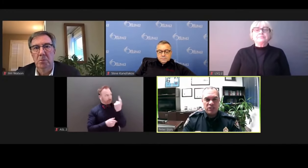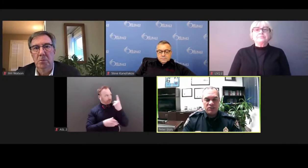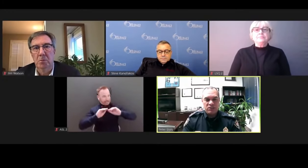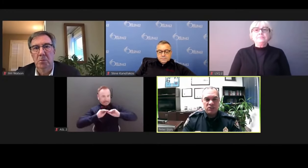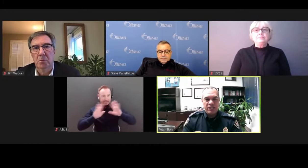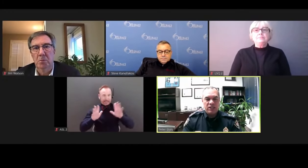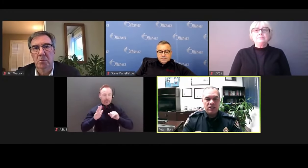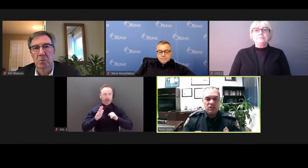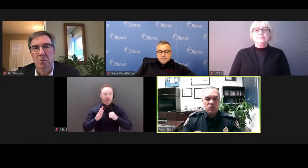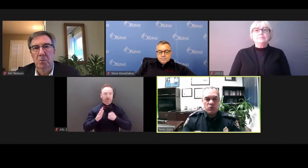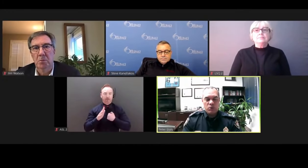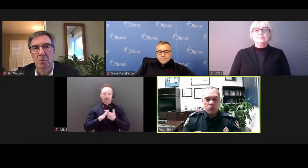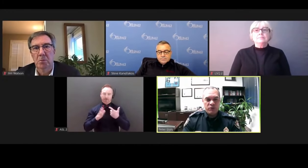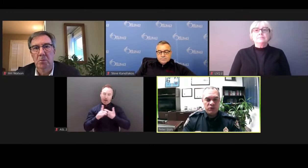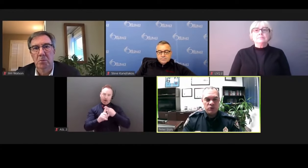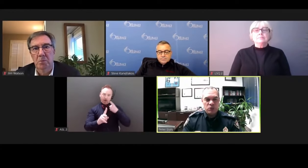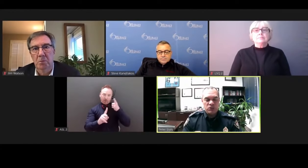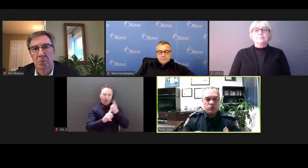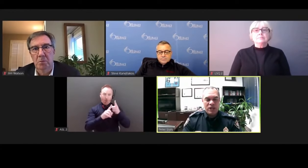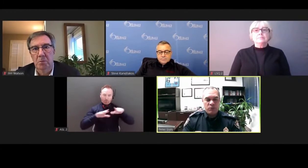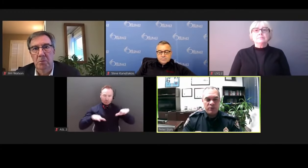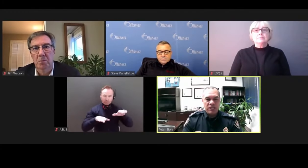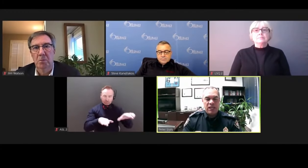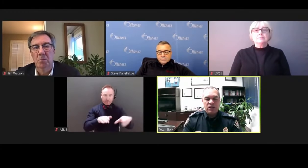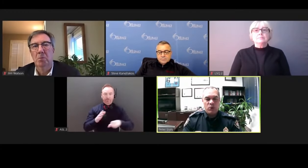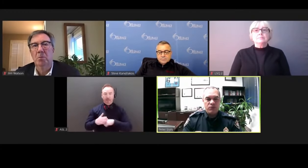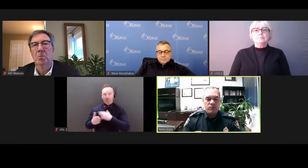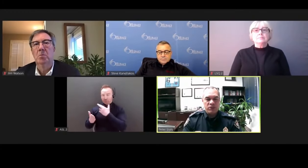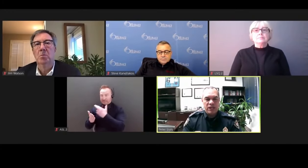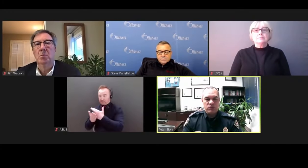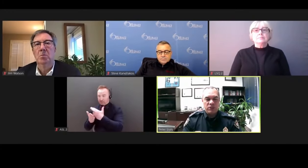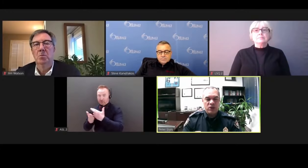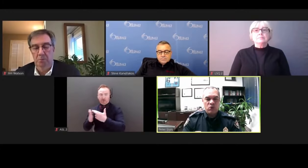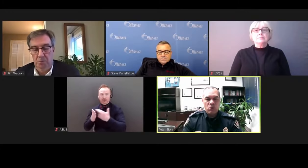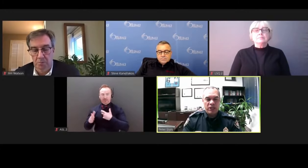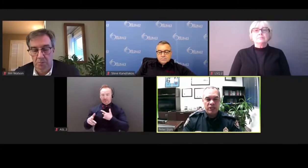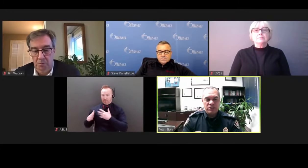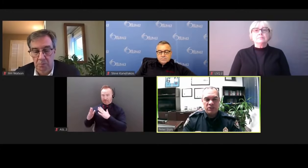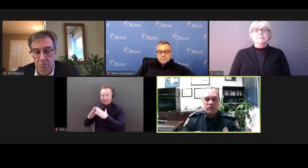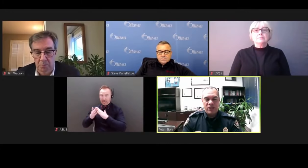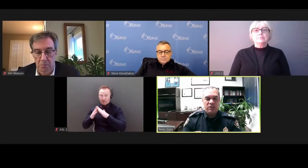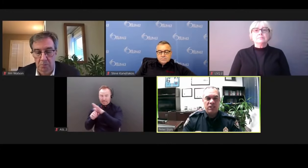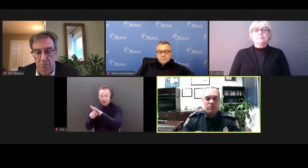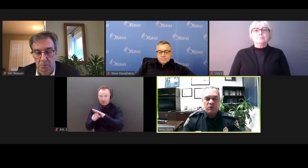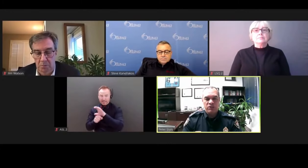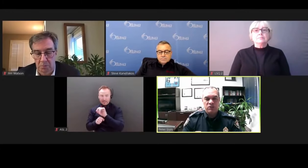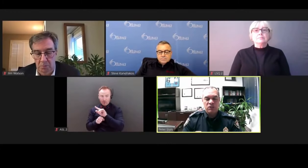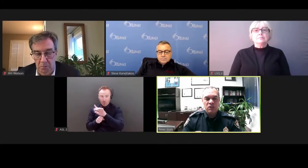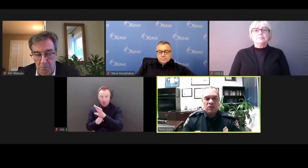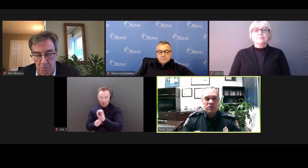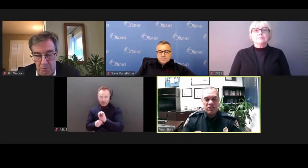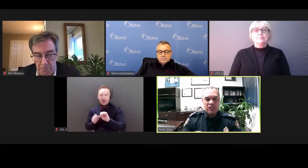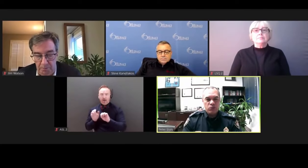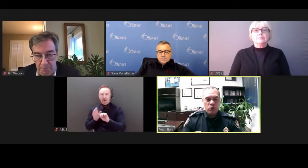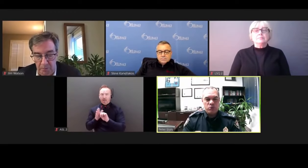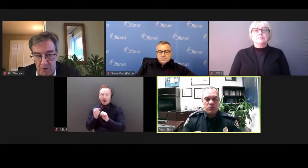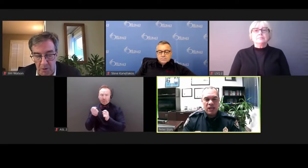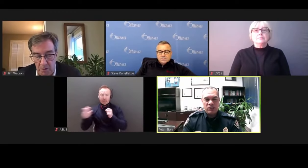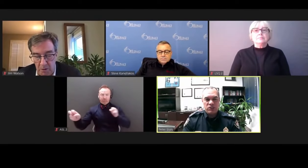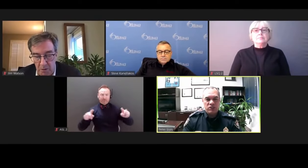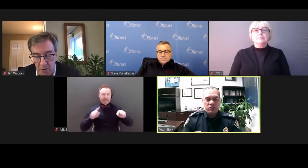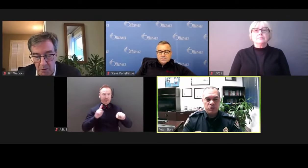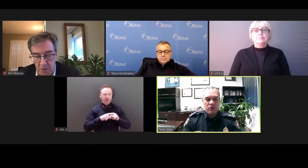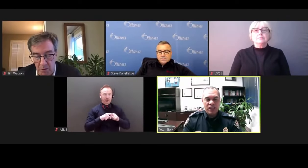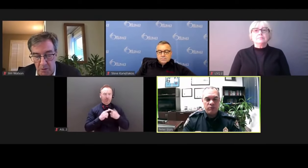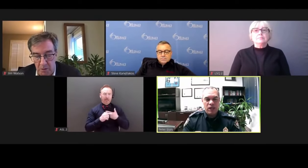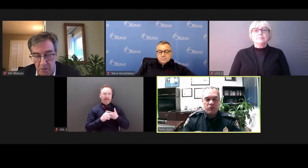is escalating. We're moving resources when we can away from the downtown core into the affected neighborhoods to take enforcement